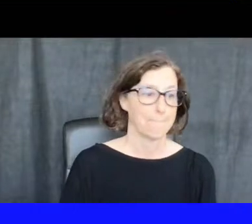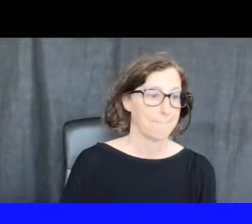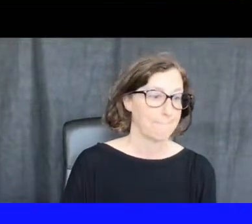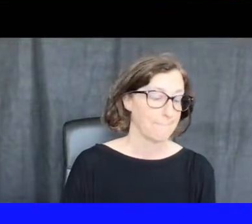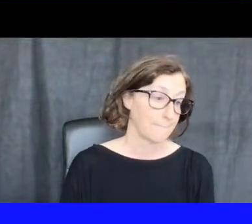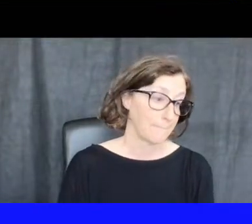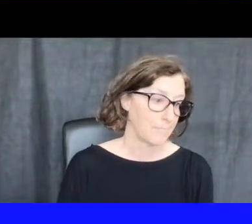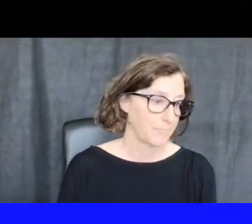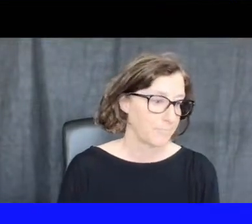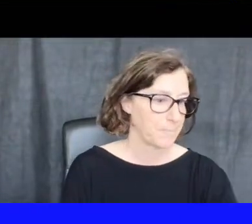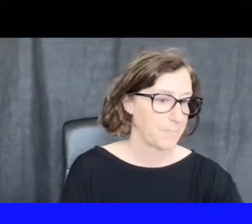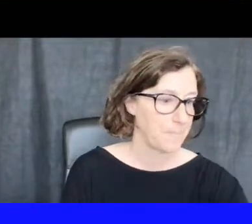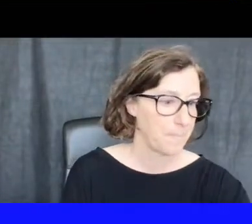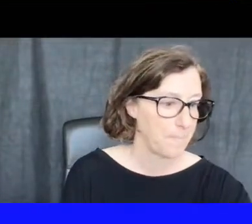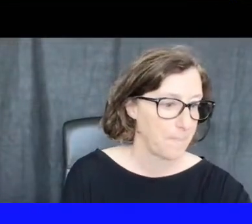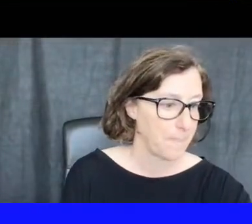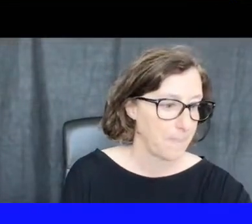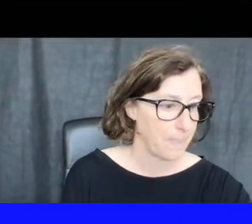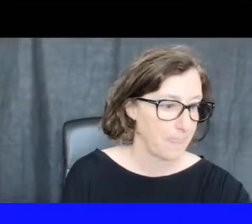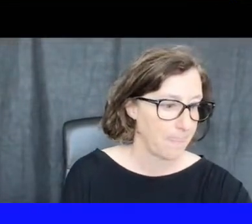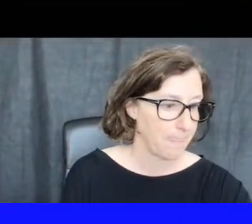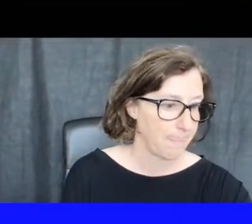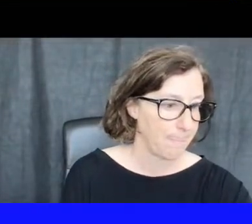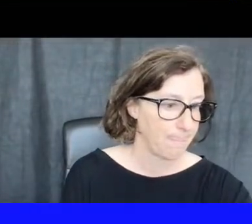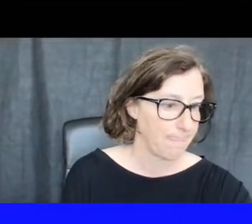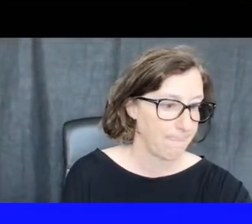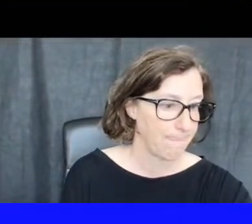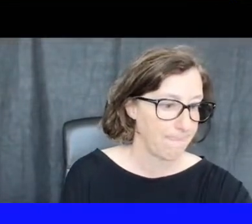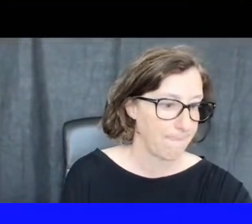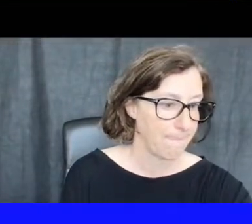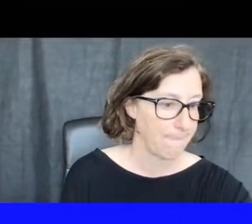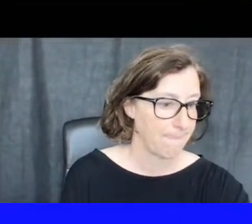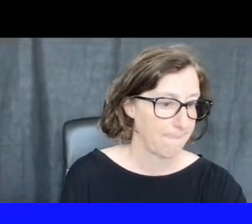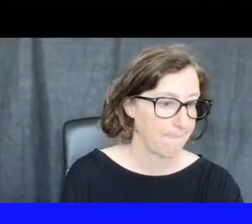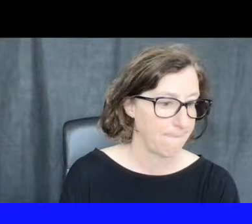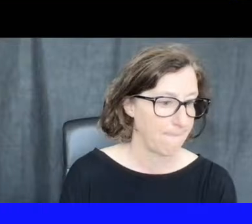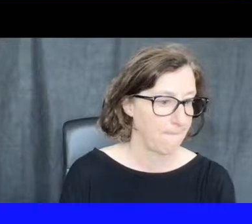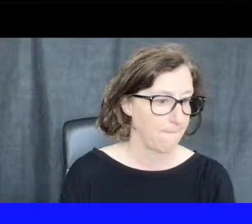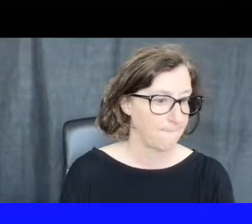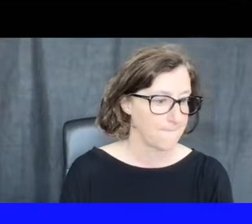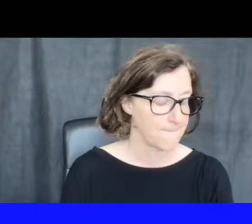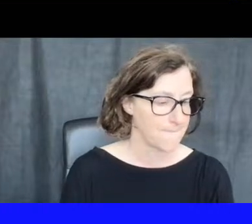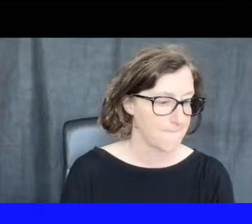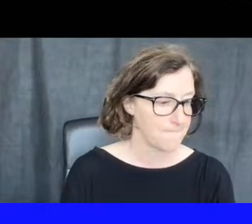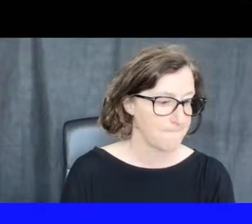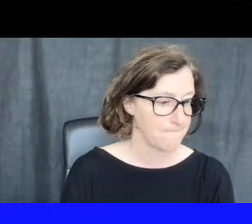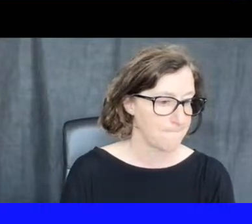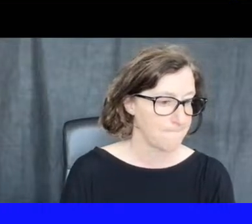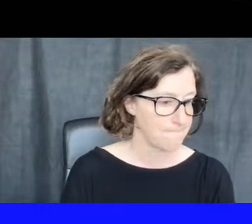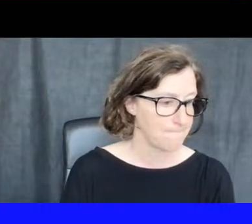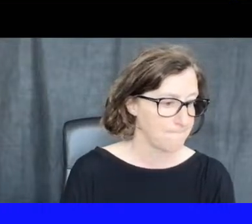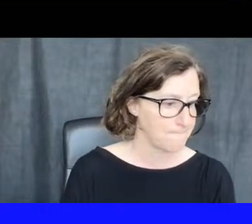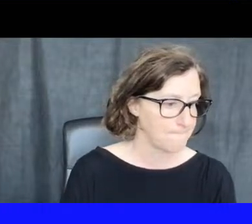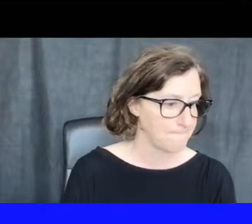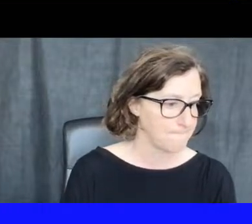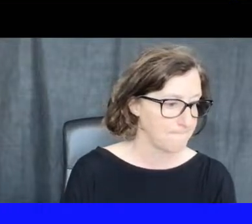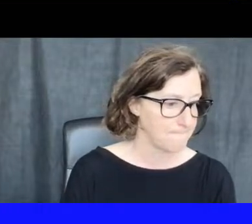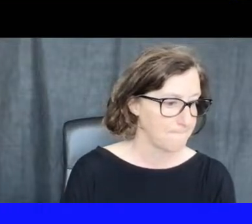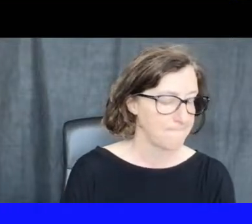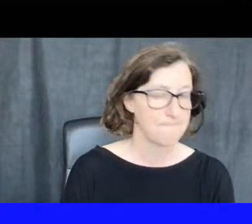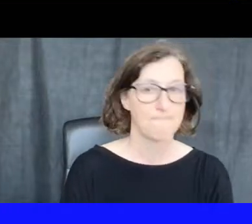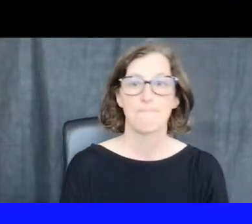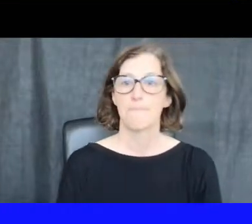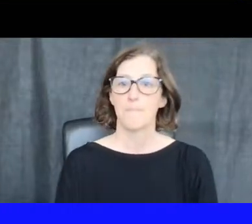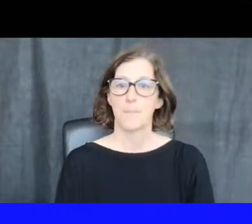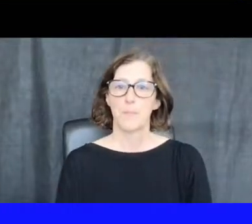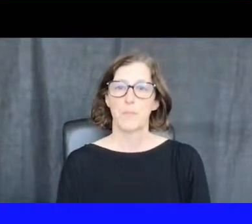Okay, good afternoon. So today's meeting of the HHC Accountable Care Organization sole member annual meeting is now called to